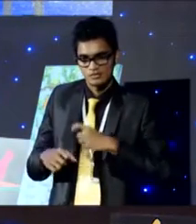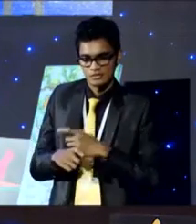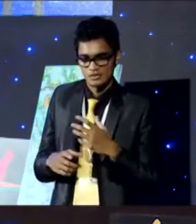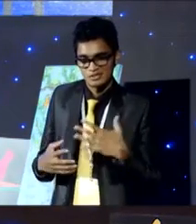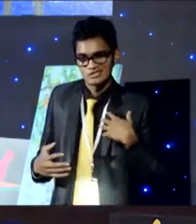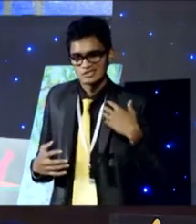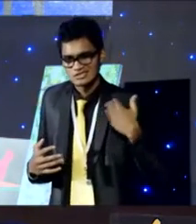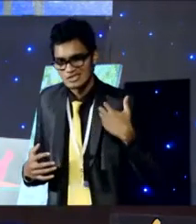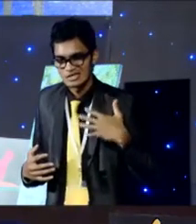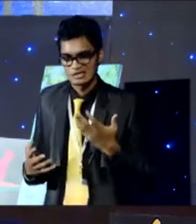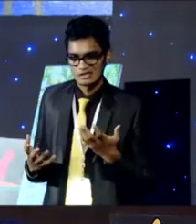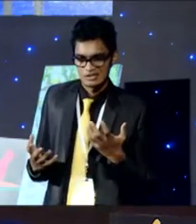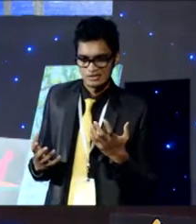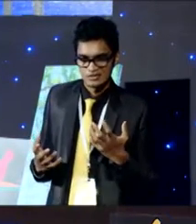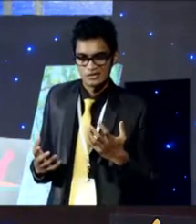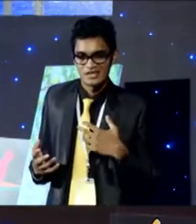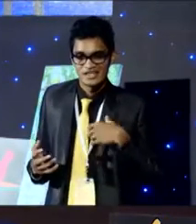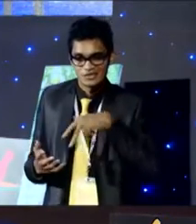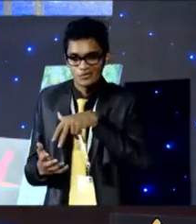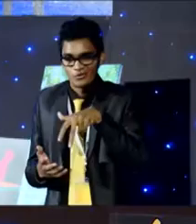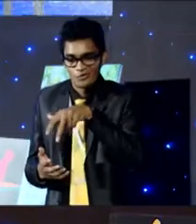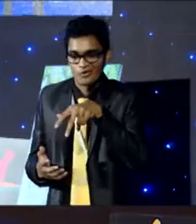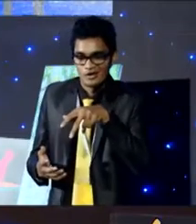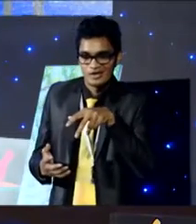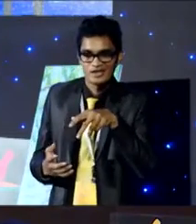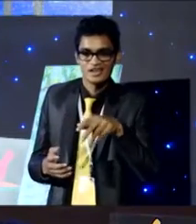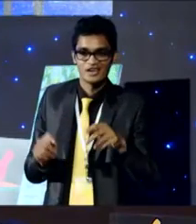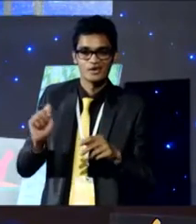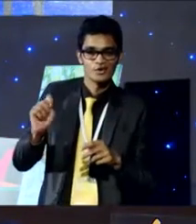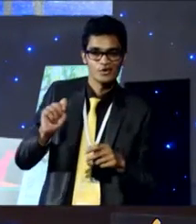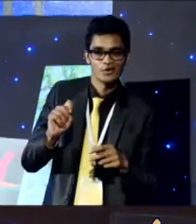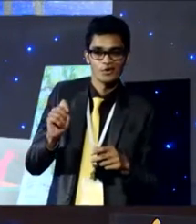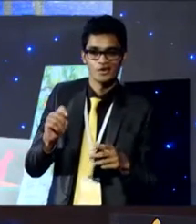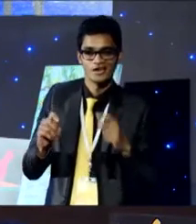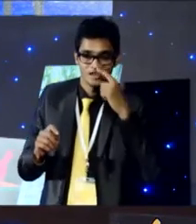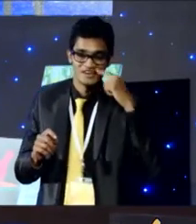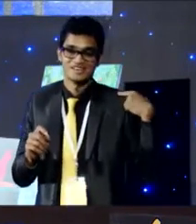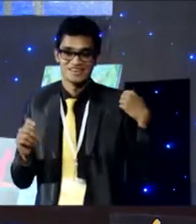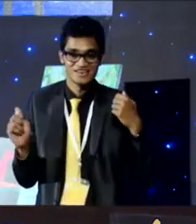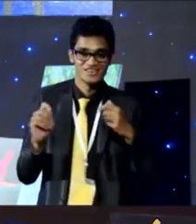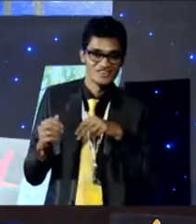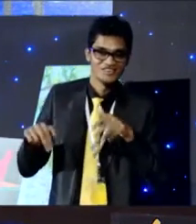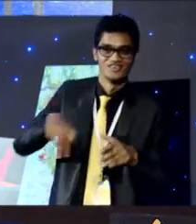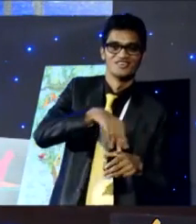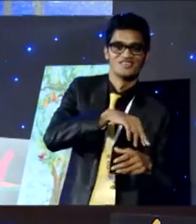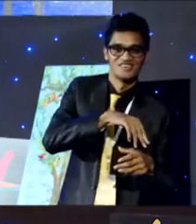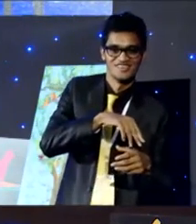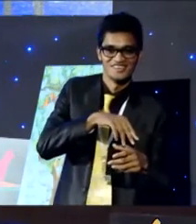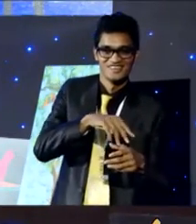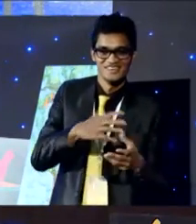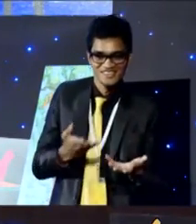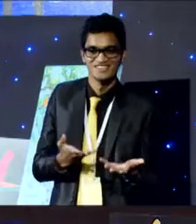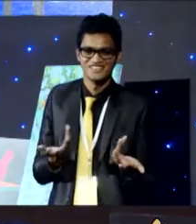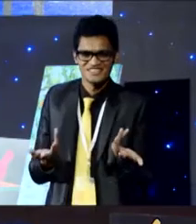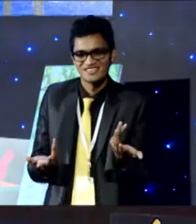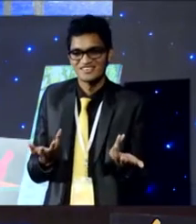And what happened is that he went into a ladies' bathroom. Okay, so you can imagine in a corporate, we have 2,000 people, we have all the guidelines in this